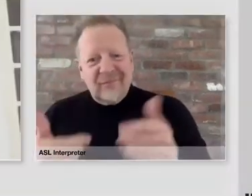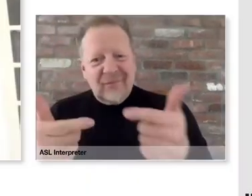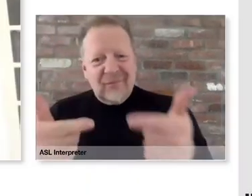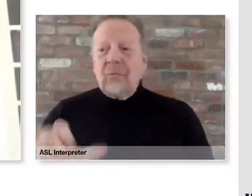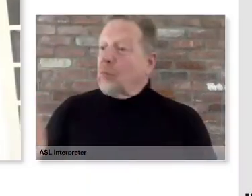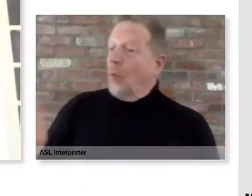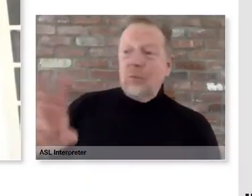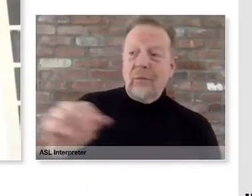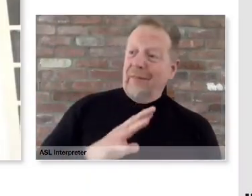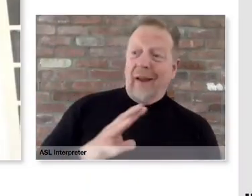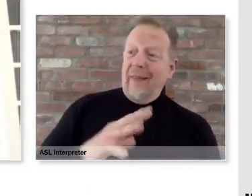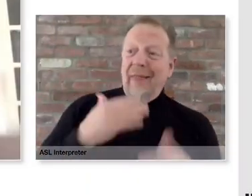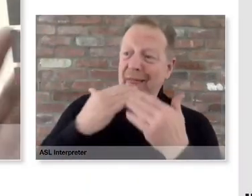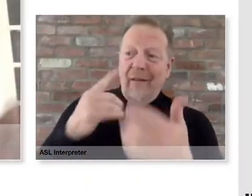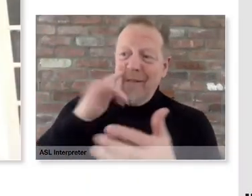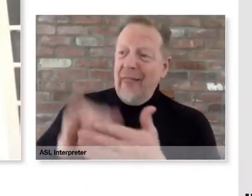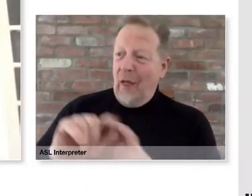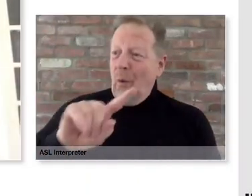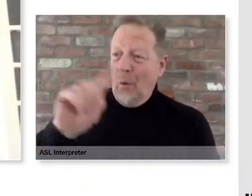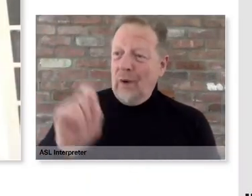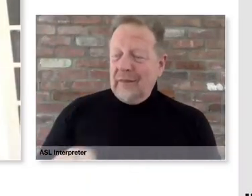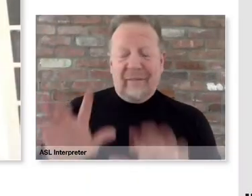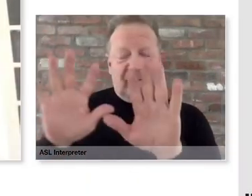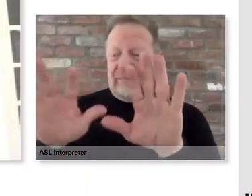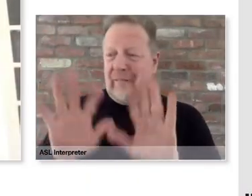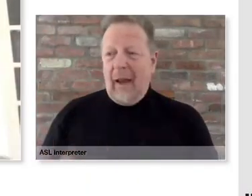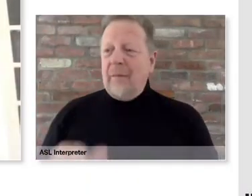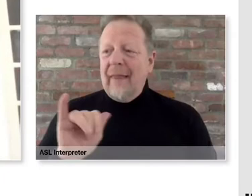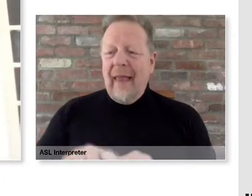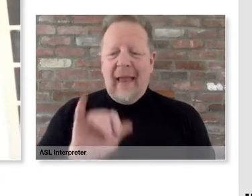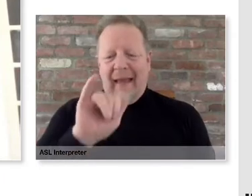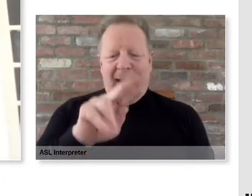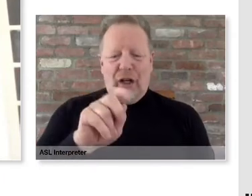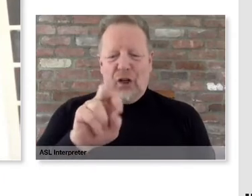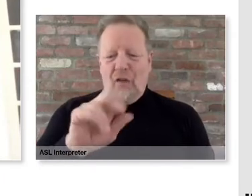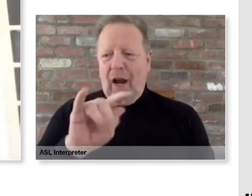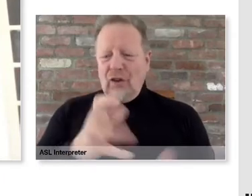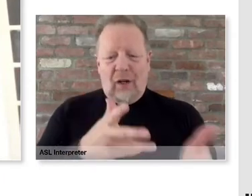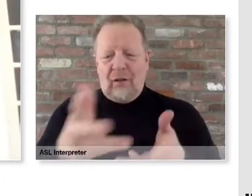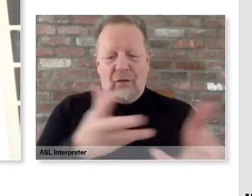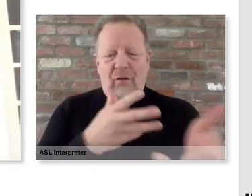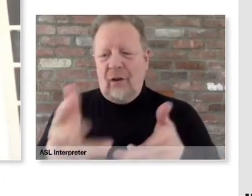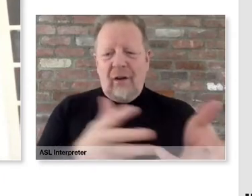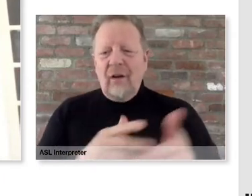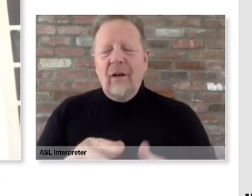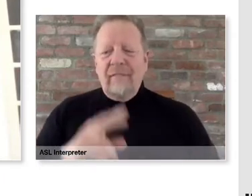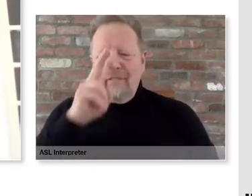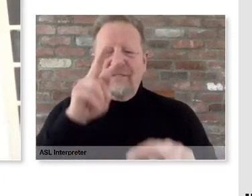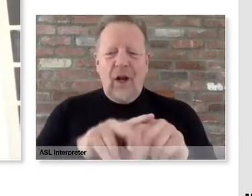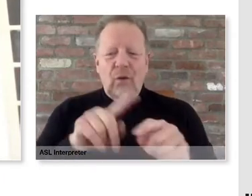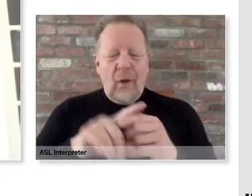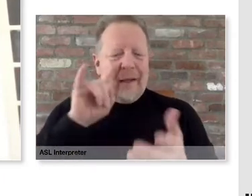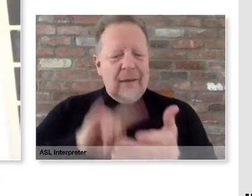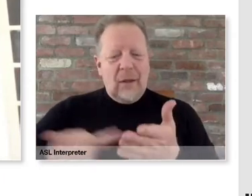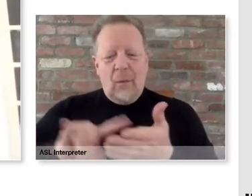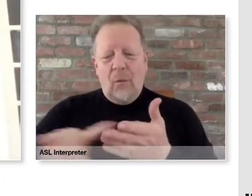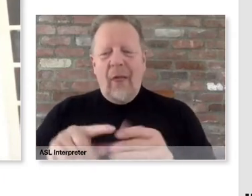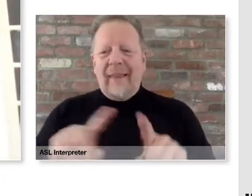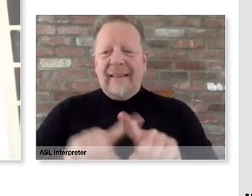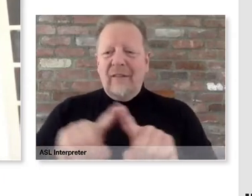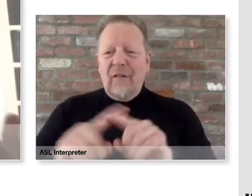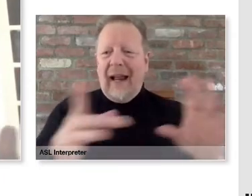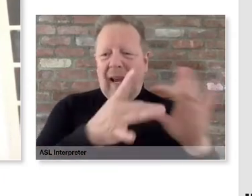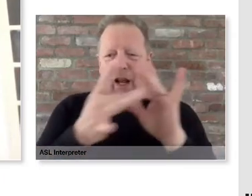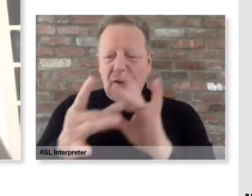that question. Fabulous kind of interaction already. Very, very fun to explore the connections here. I think